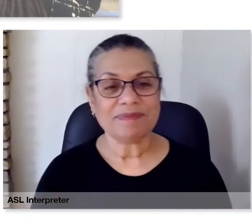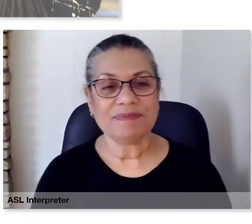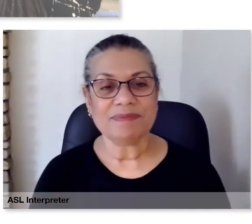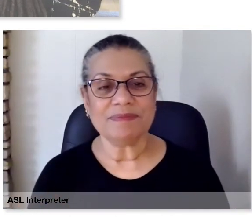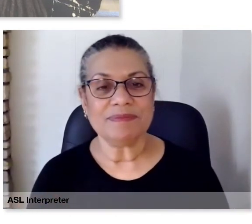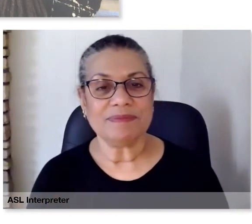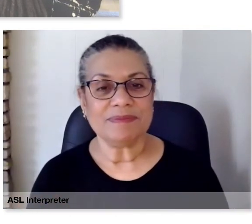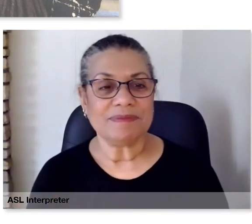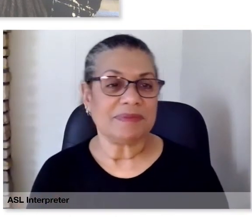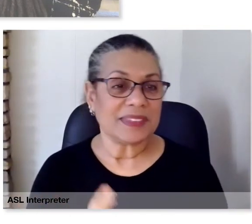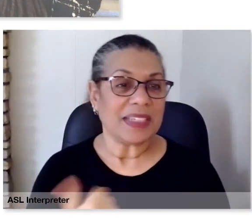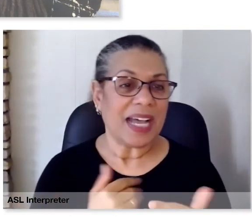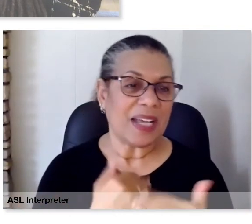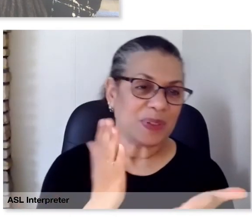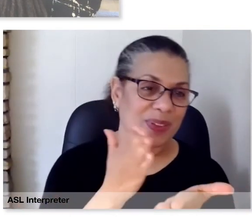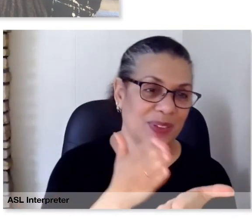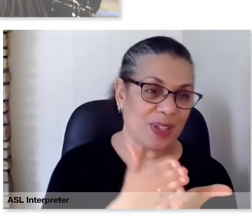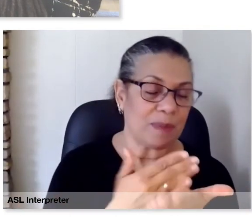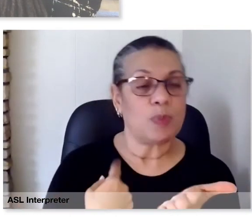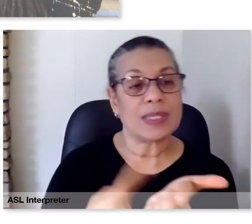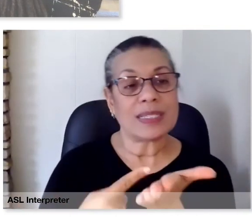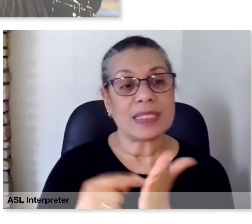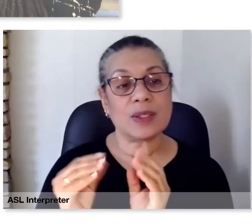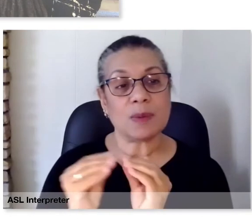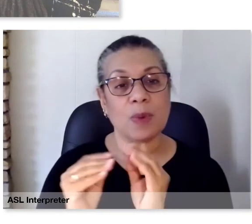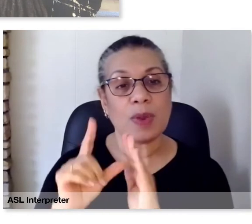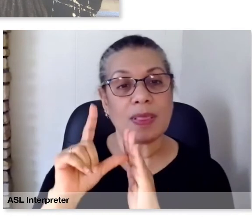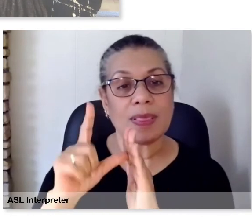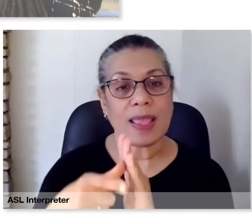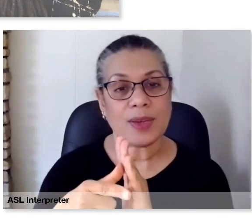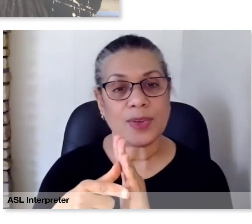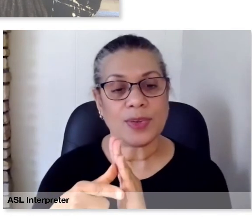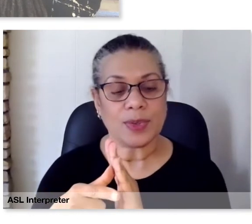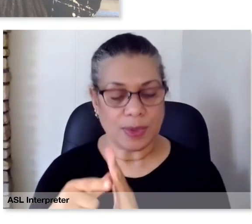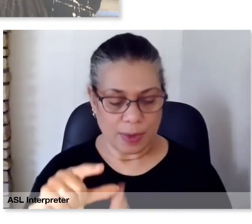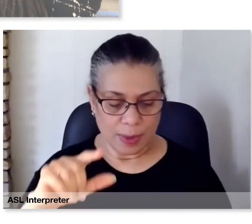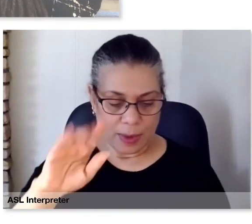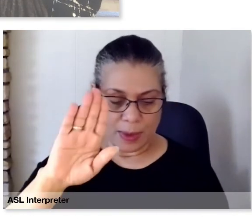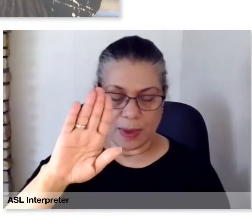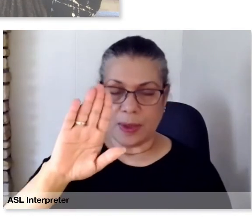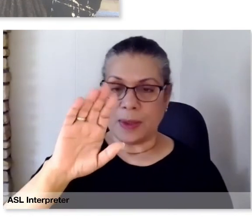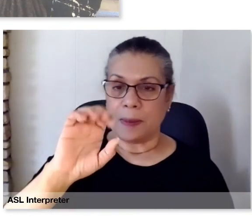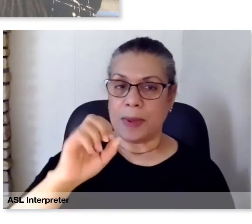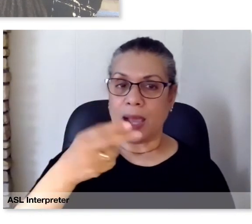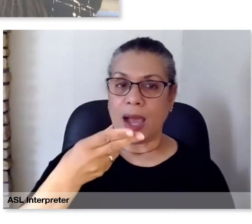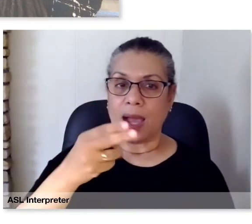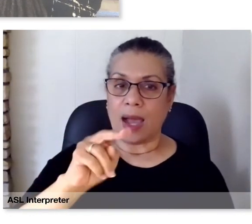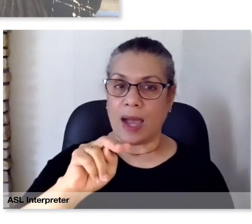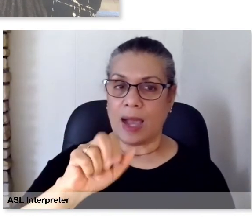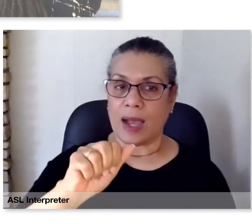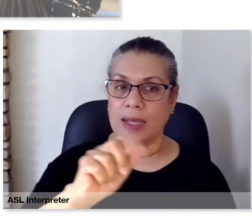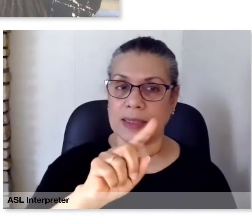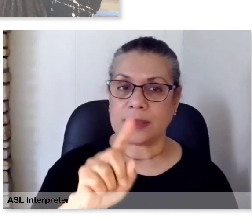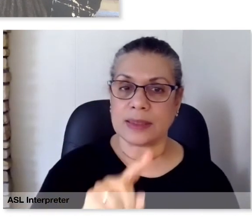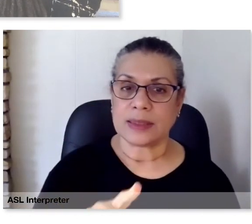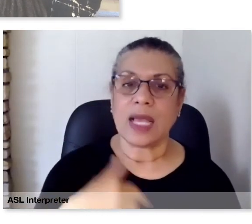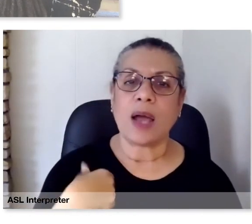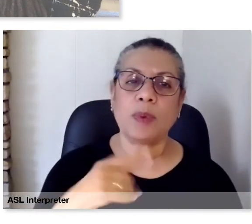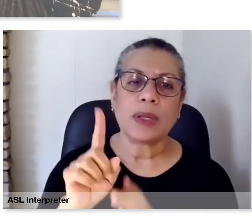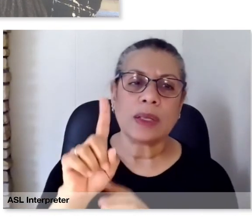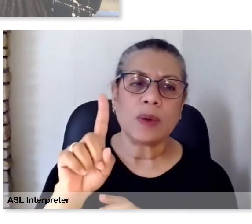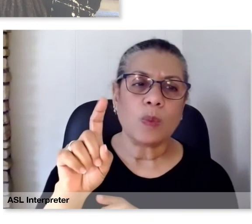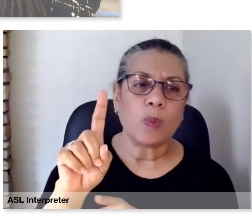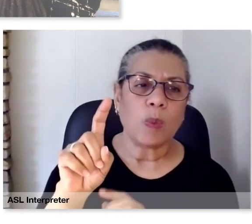and then maybe we could continue later. But I want to just say one more thing, sure. Fox. This somehow we